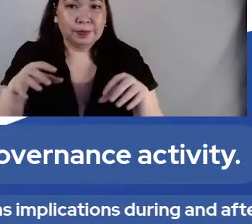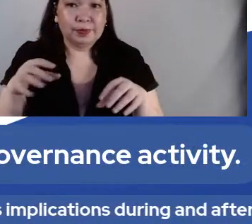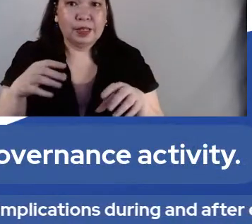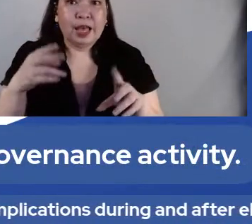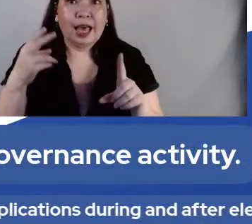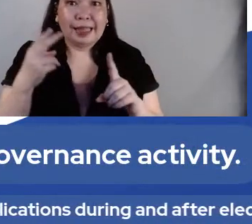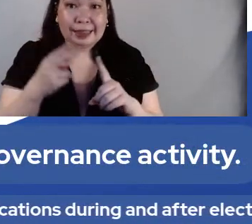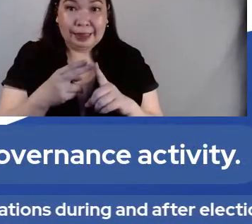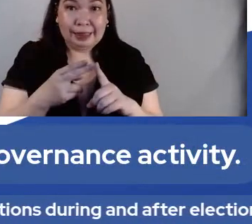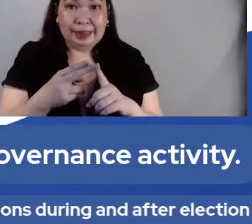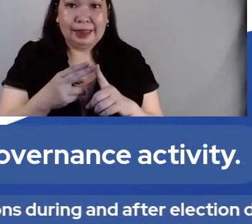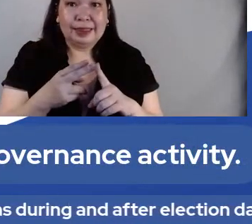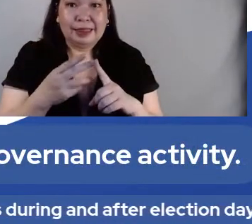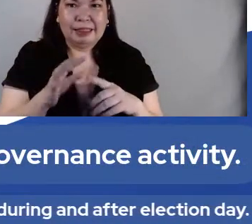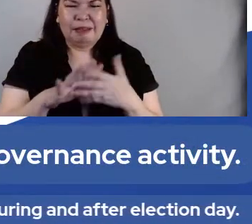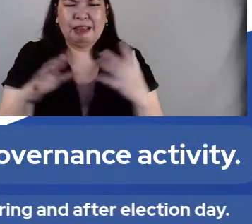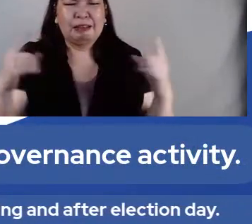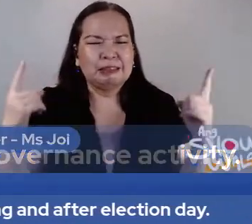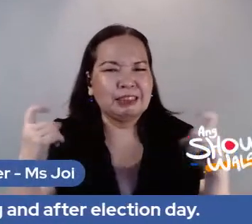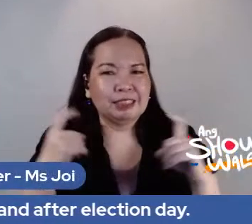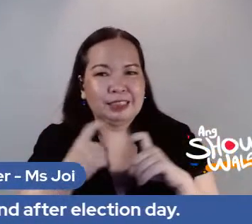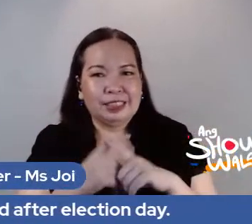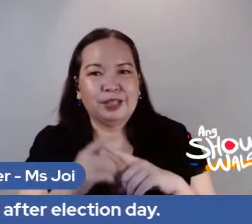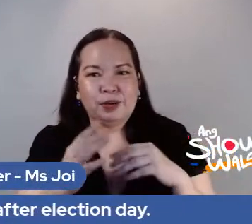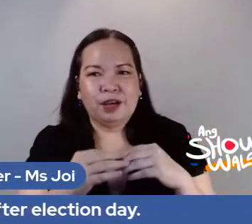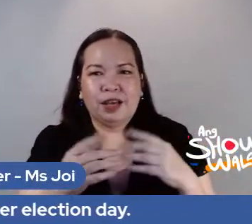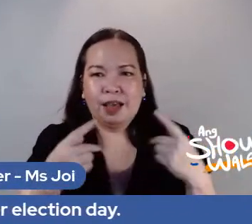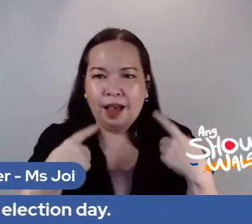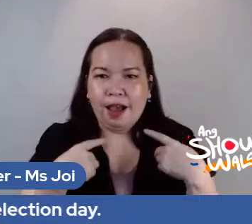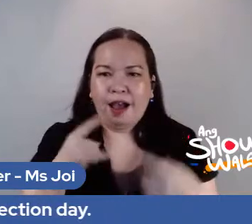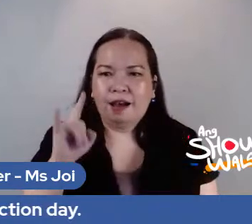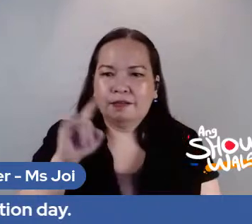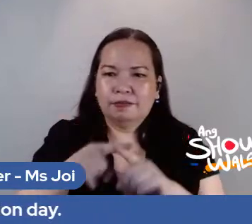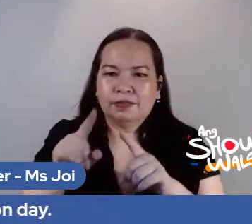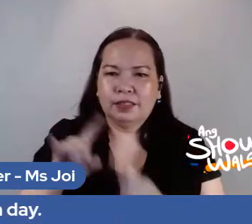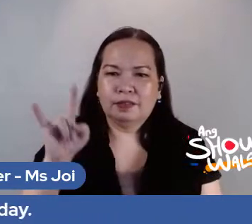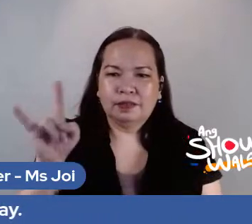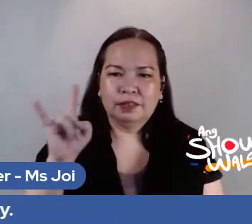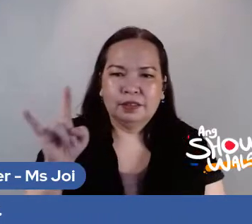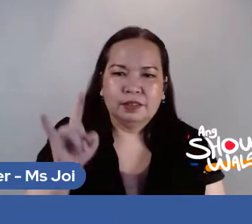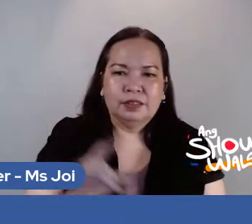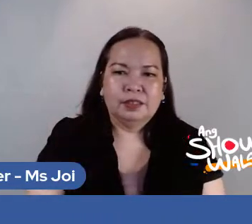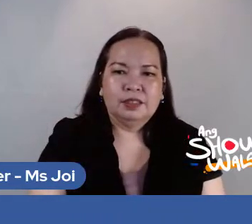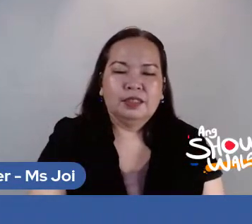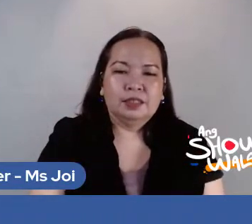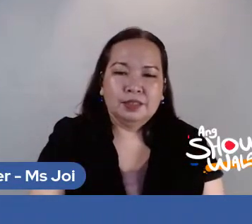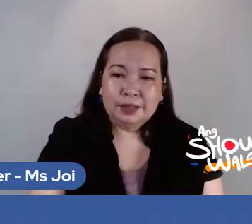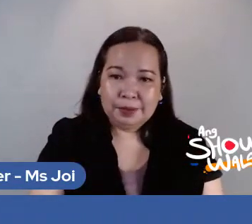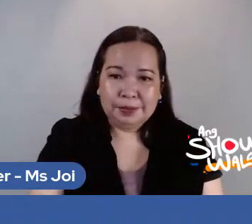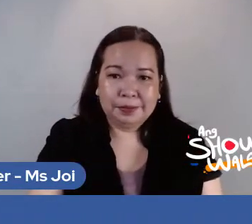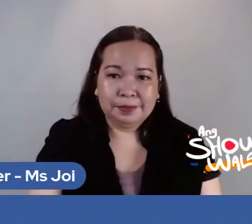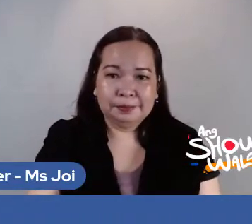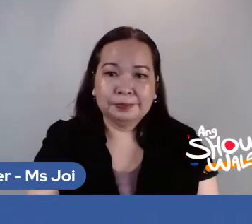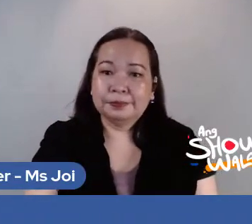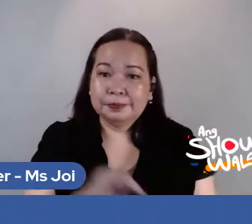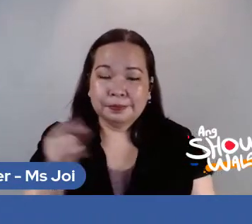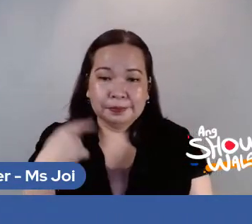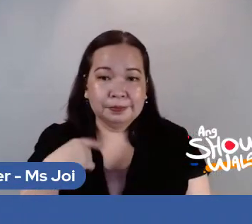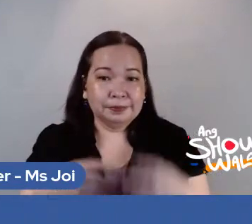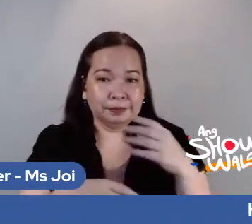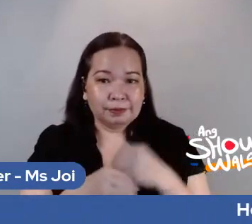it became so complex because of the rise of social media platforms. And if I may add,